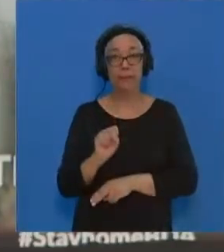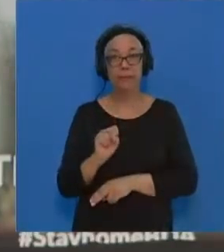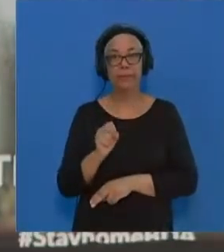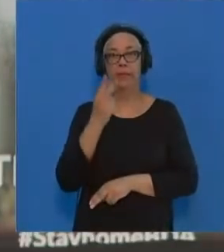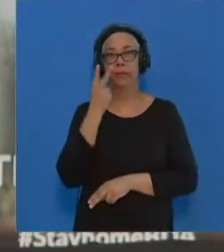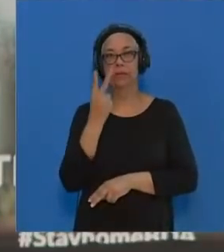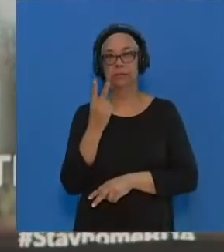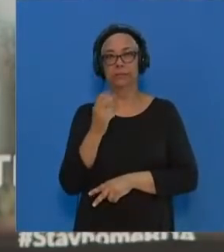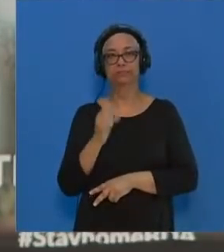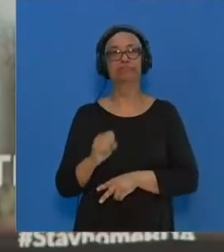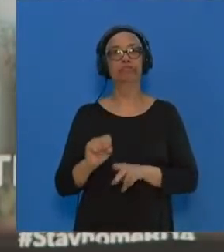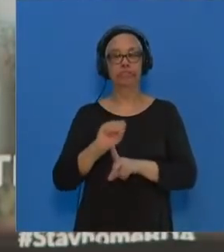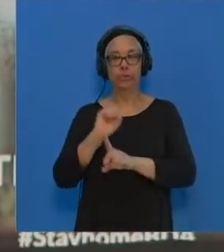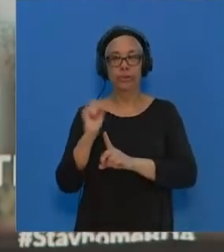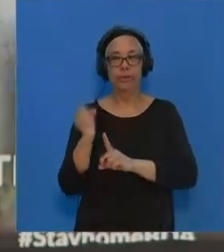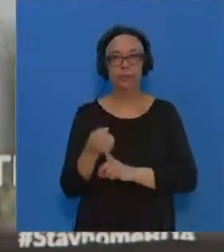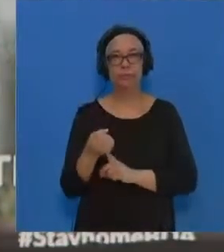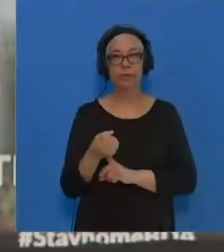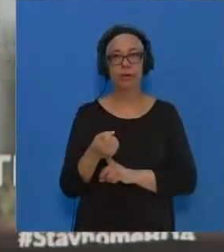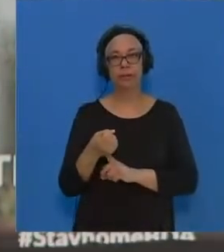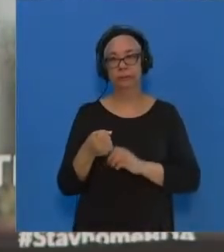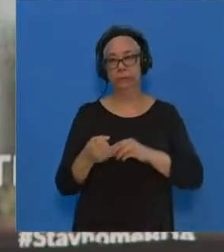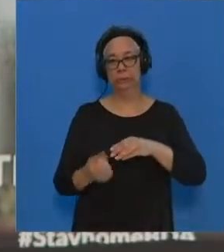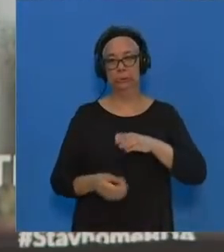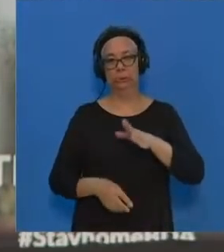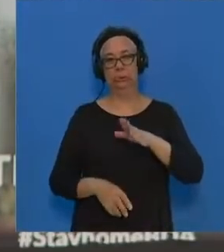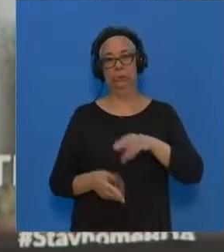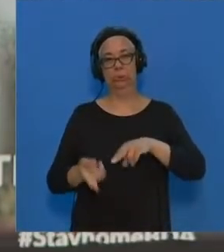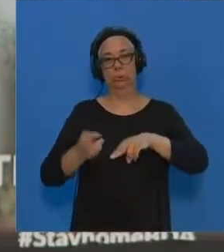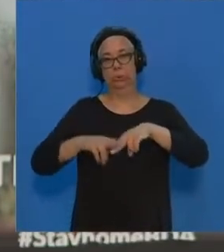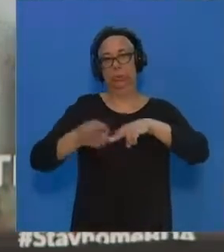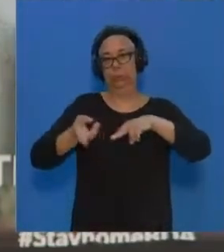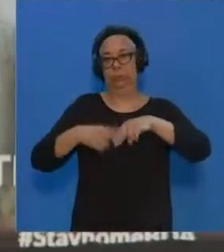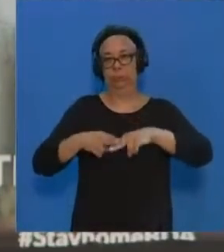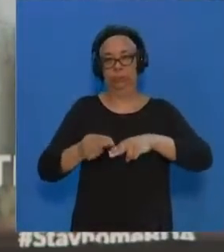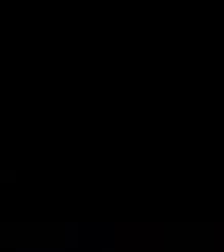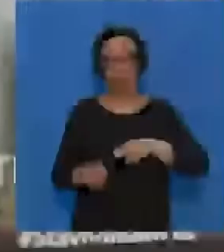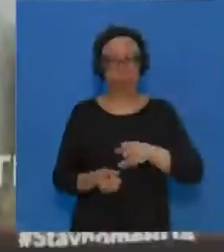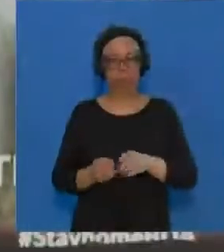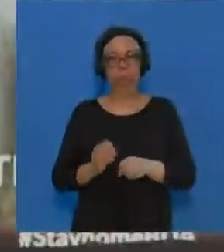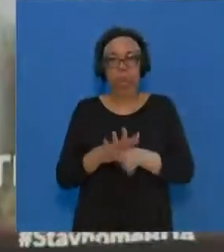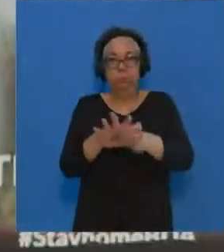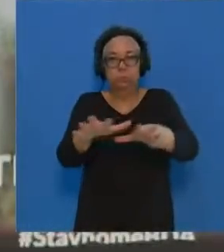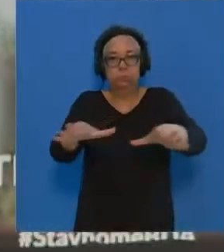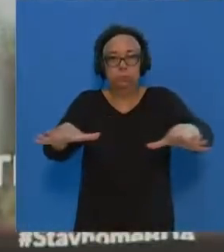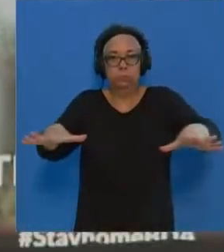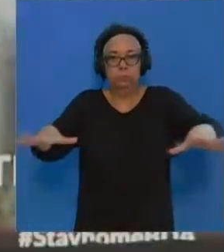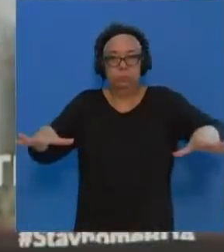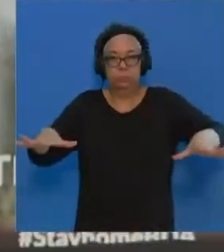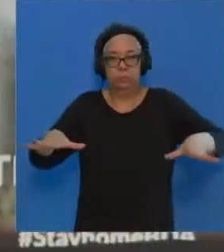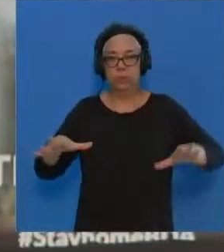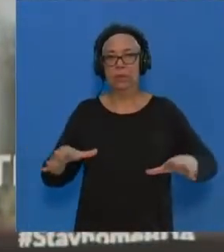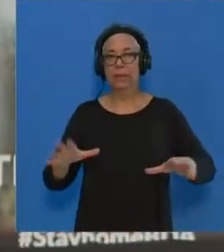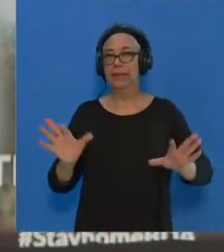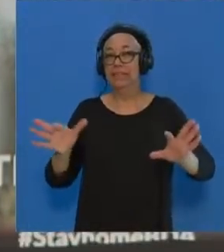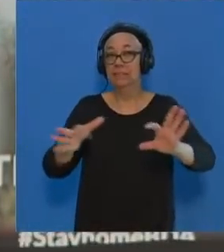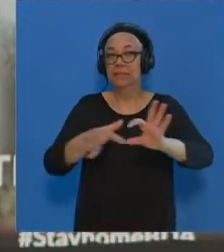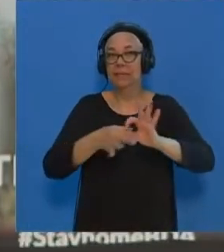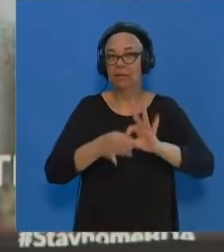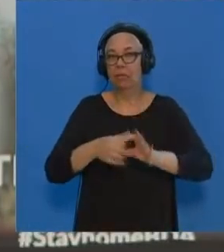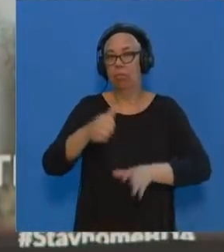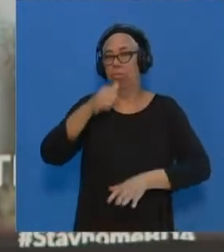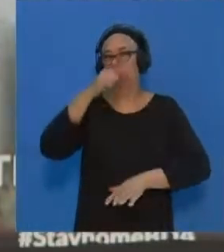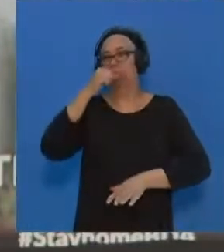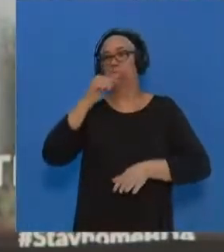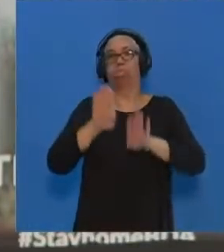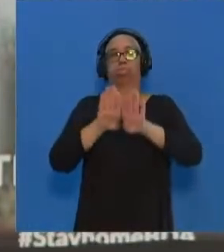and instances where the rise and spread of the virus has been tied to bars being open,